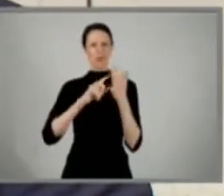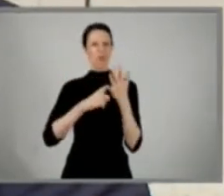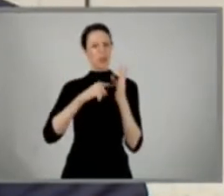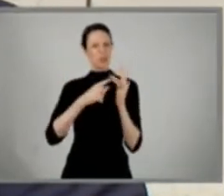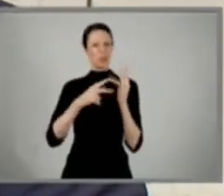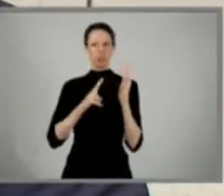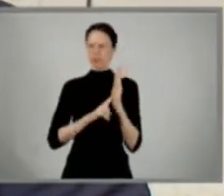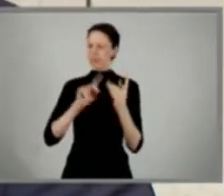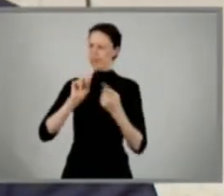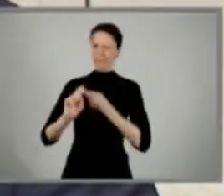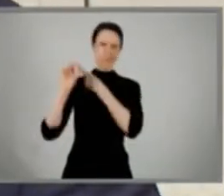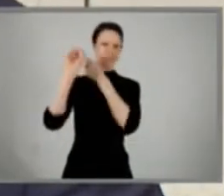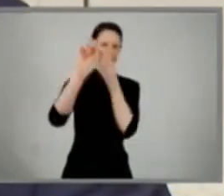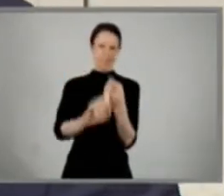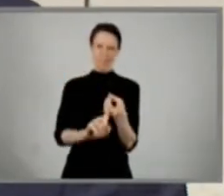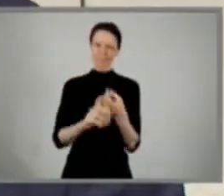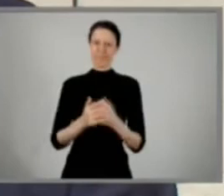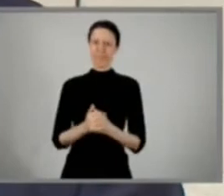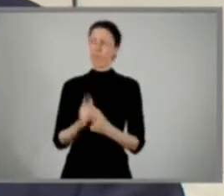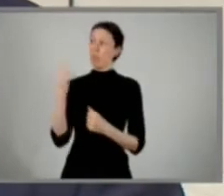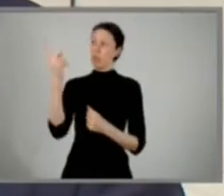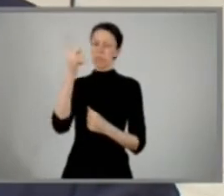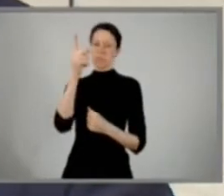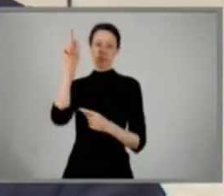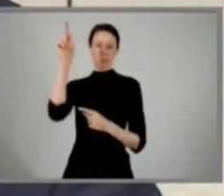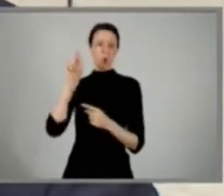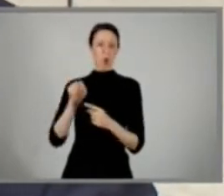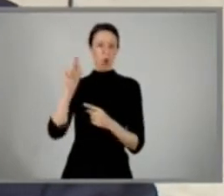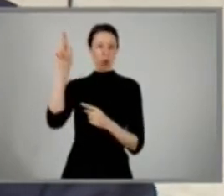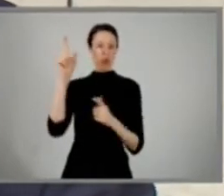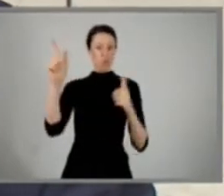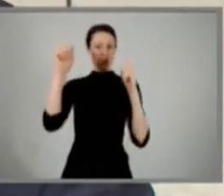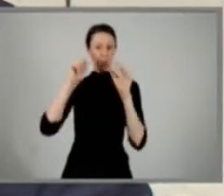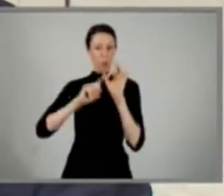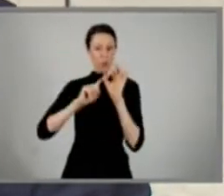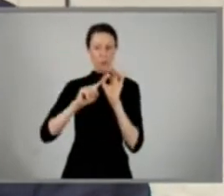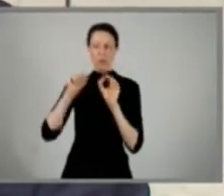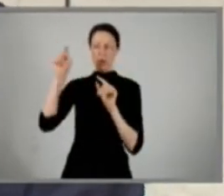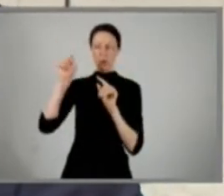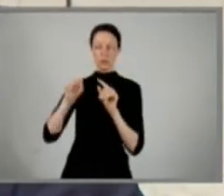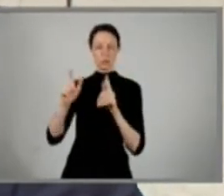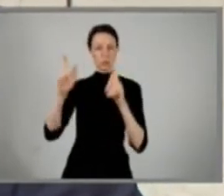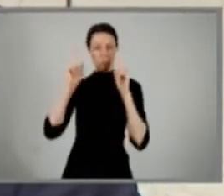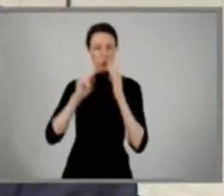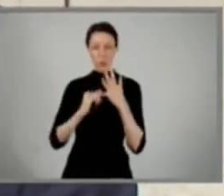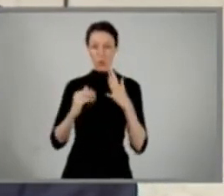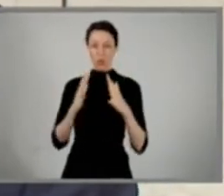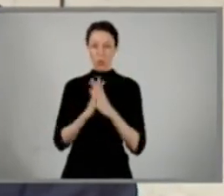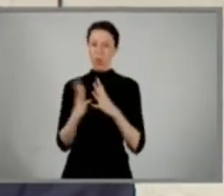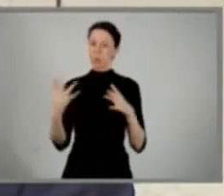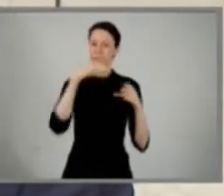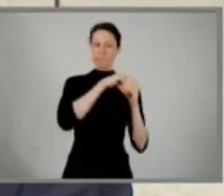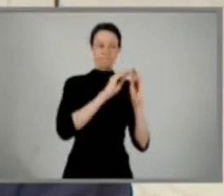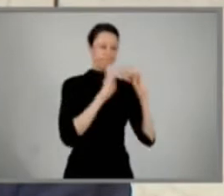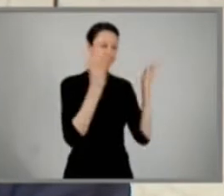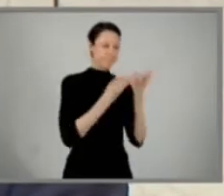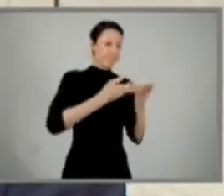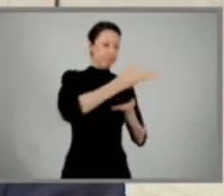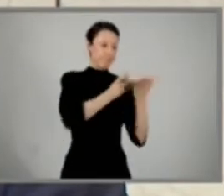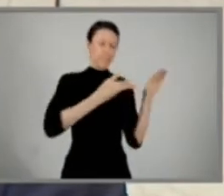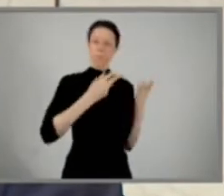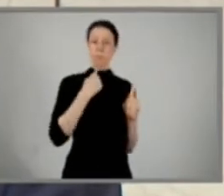very positively. So, sometimes these disagreements, I suppose, and what are written up